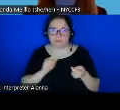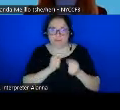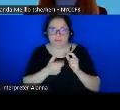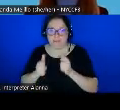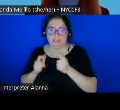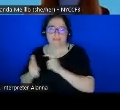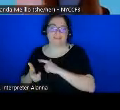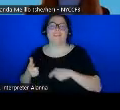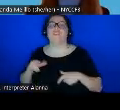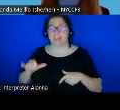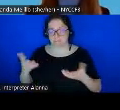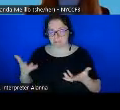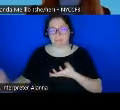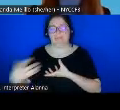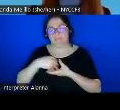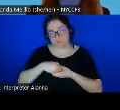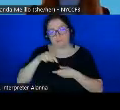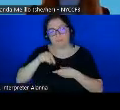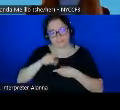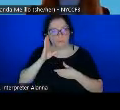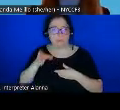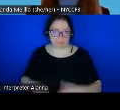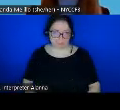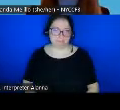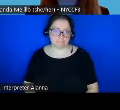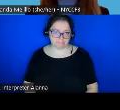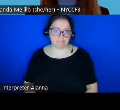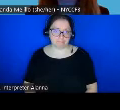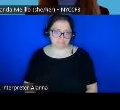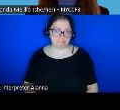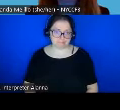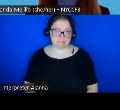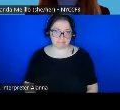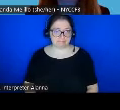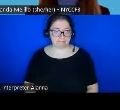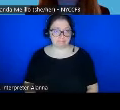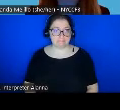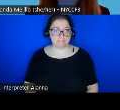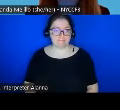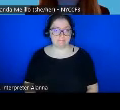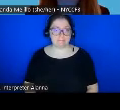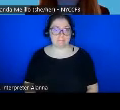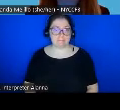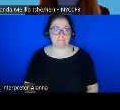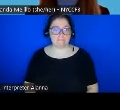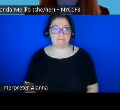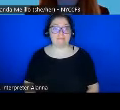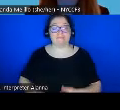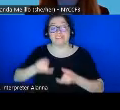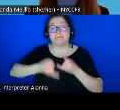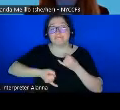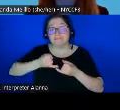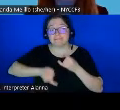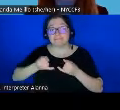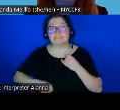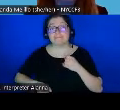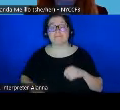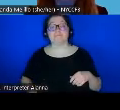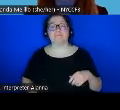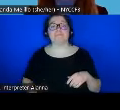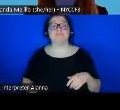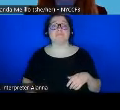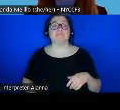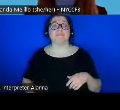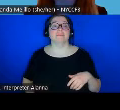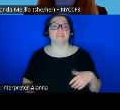to absorb this uh for the municipal forms as well and finally um just so you know how we're making